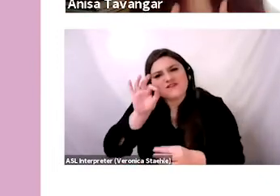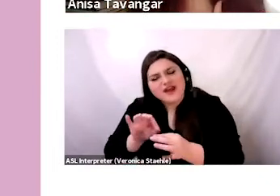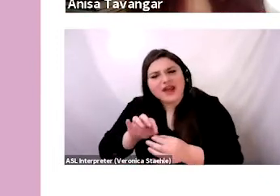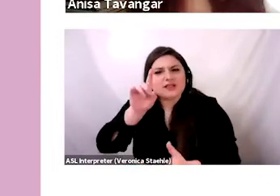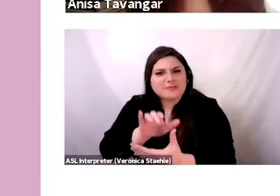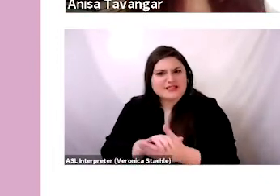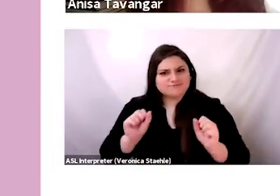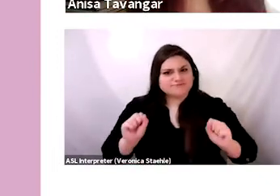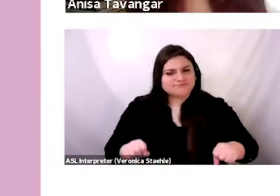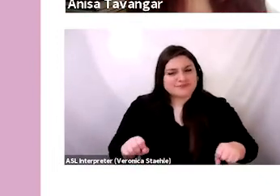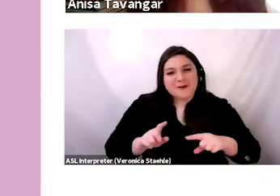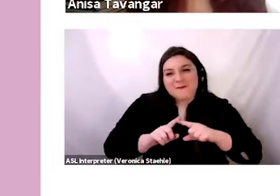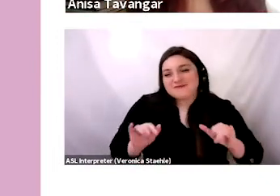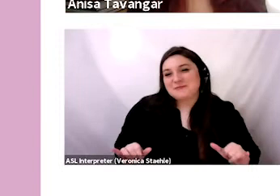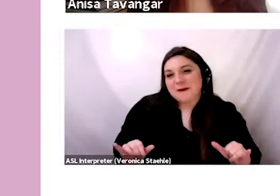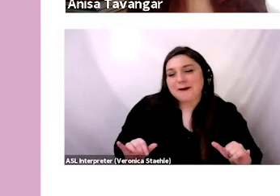but also that we are,